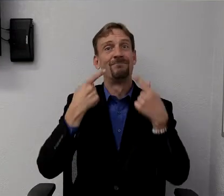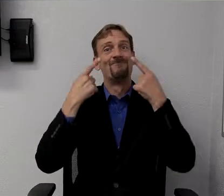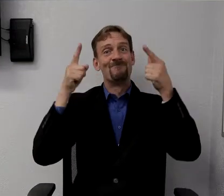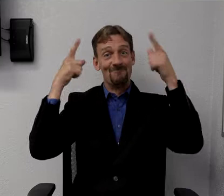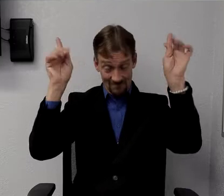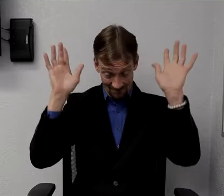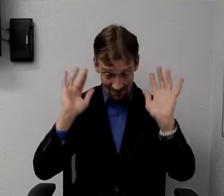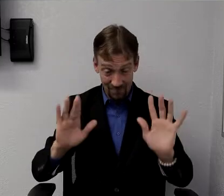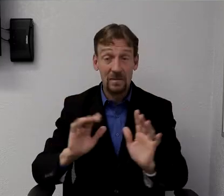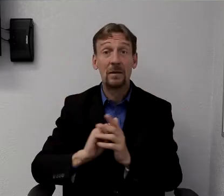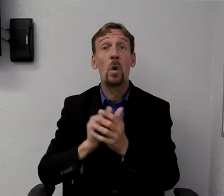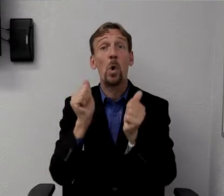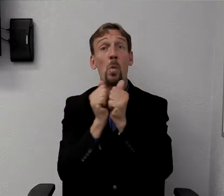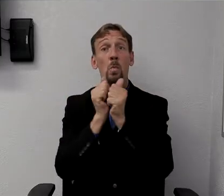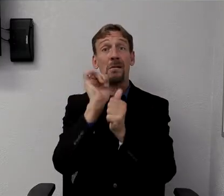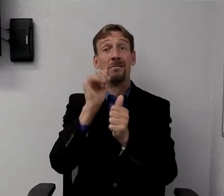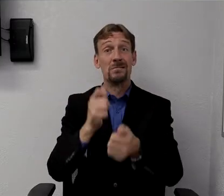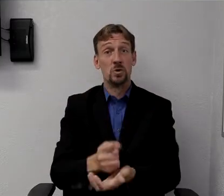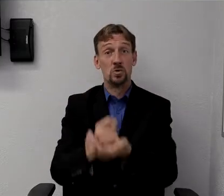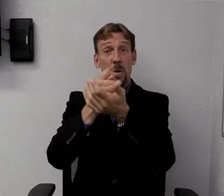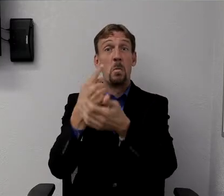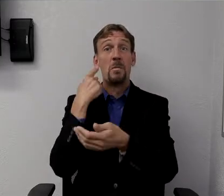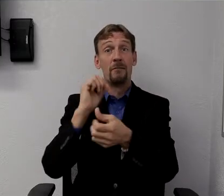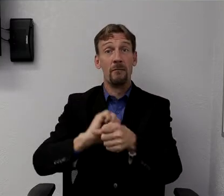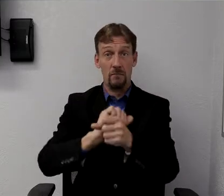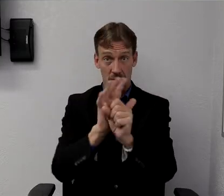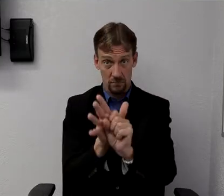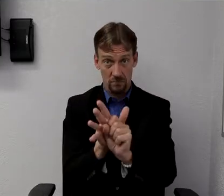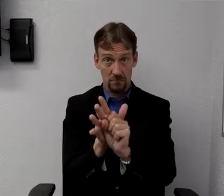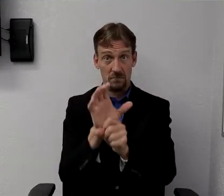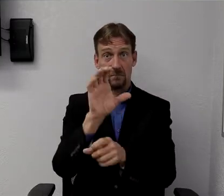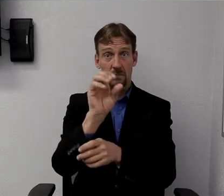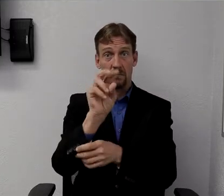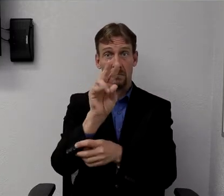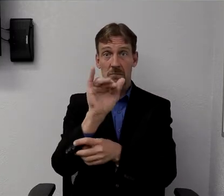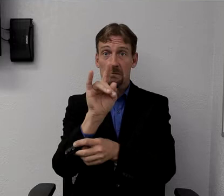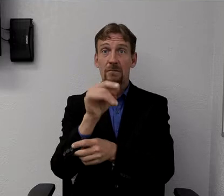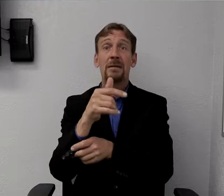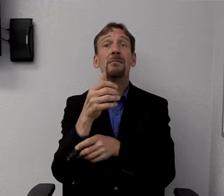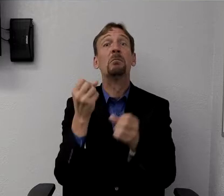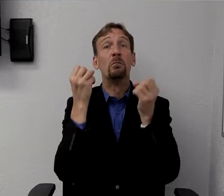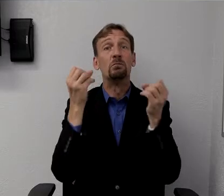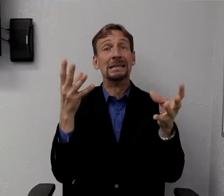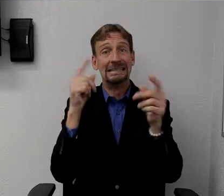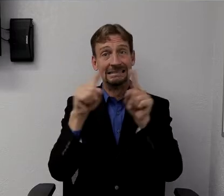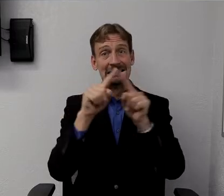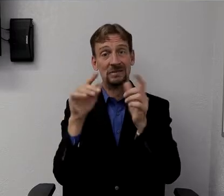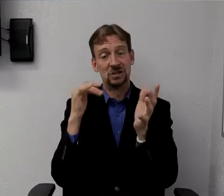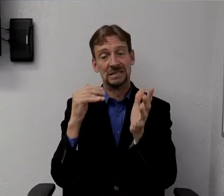successful in the treatment of COVID. So there are a number of studies that are underway right